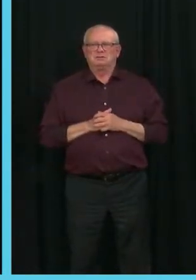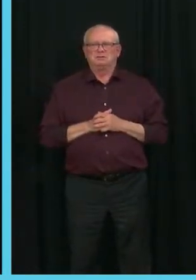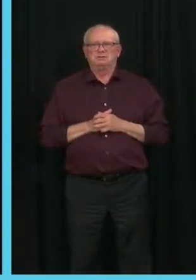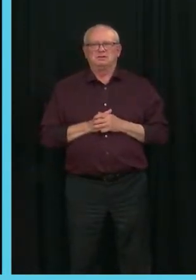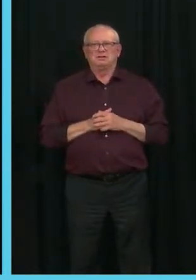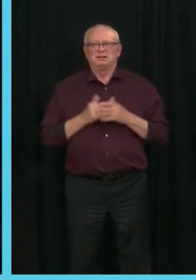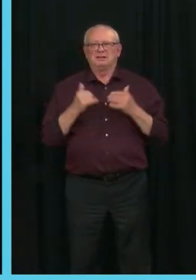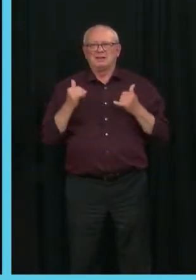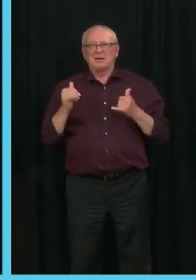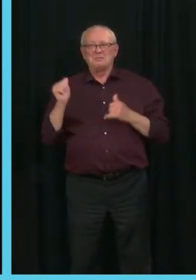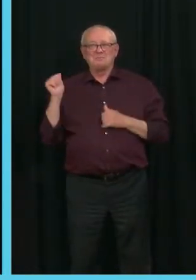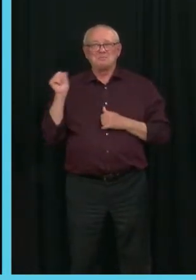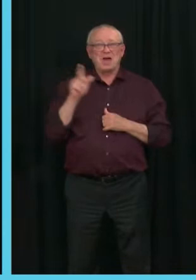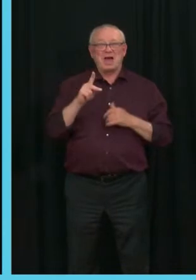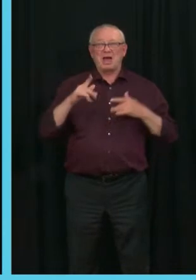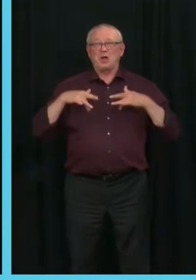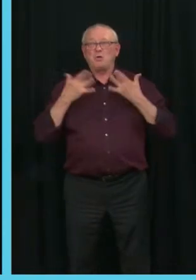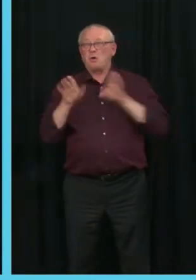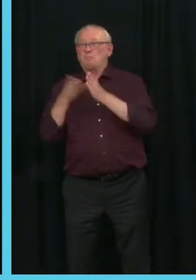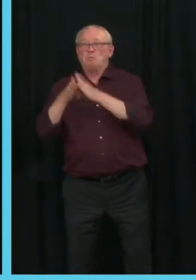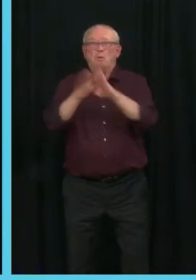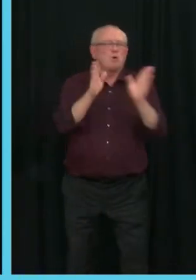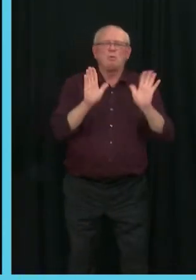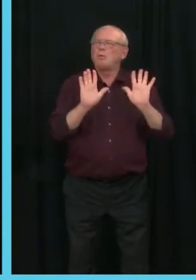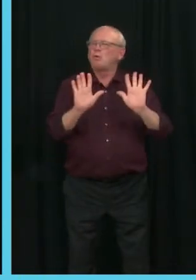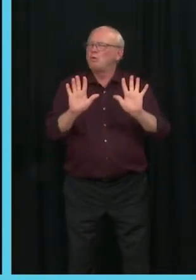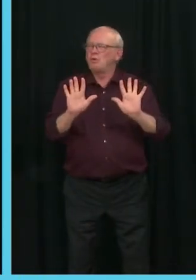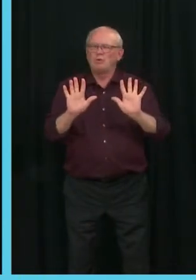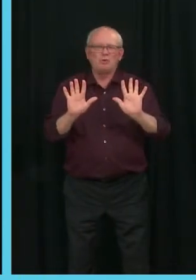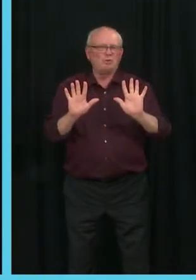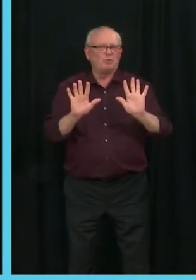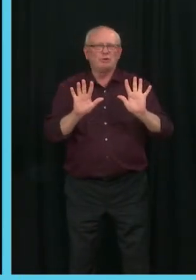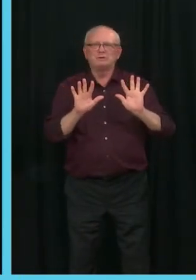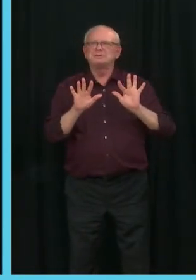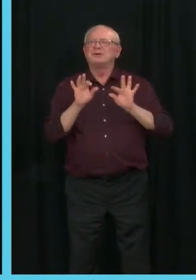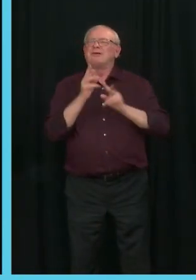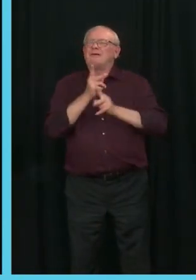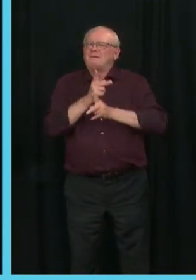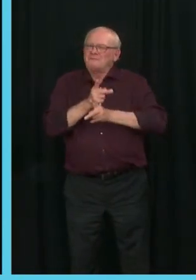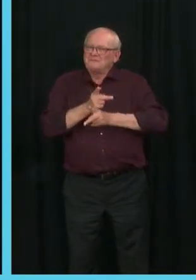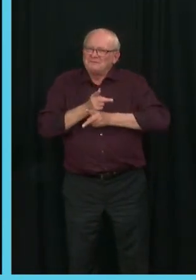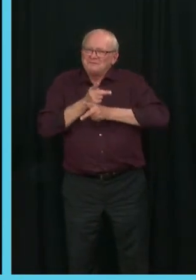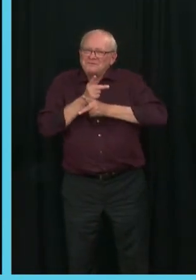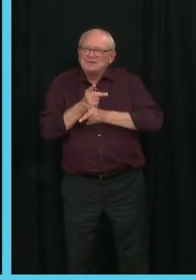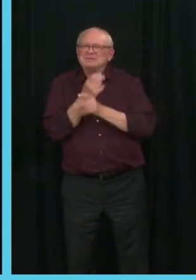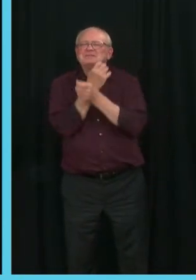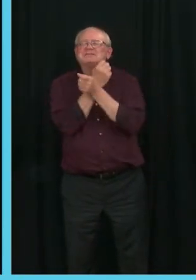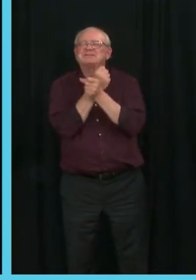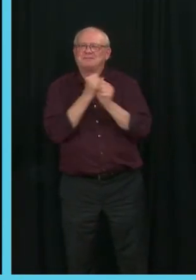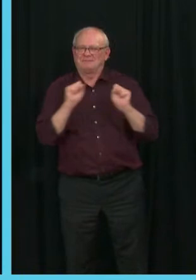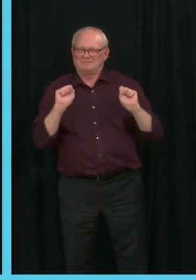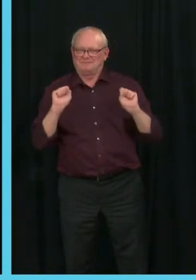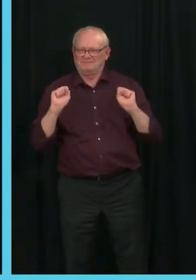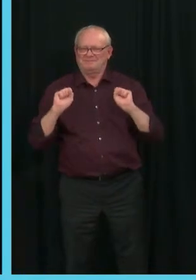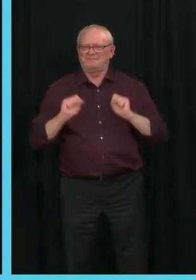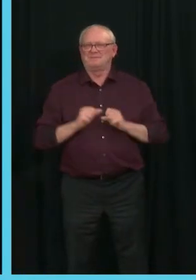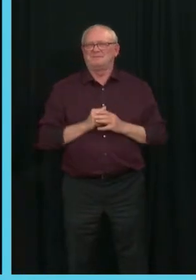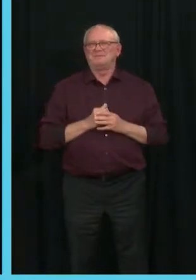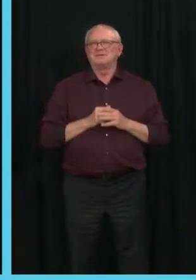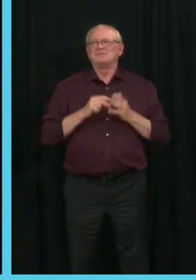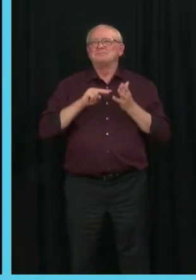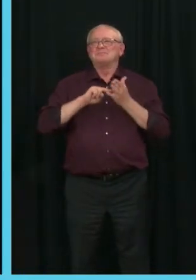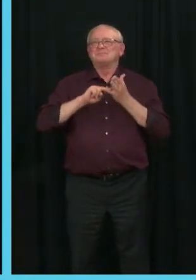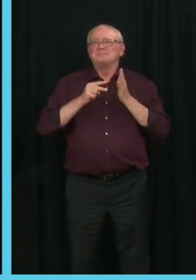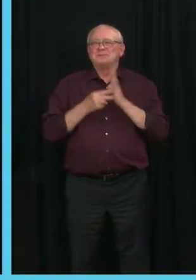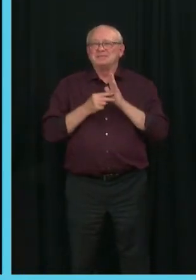sacrifices by abandoning too soon the practices that have brought us this far. It remains important to keep distanced and